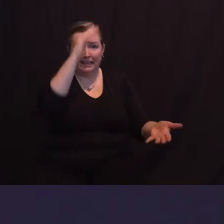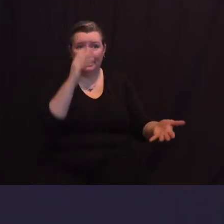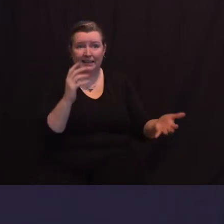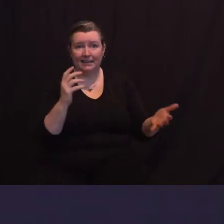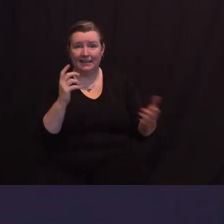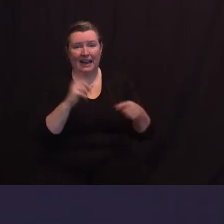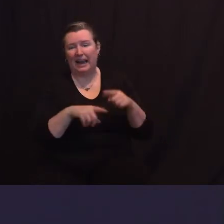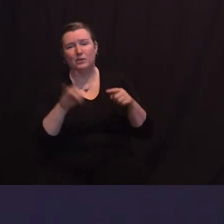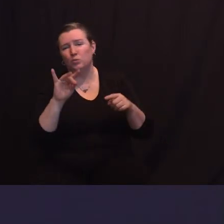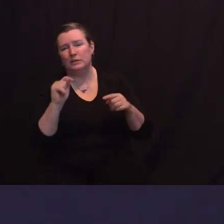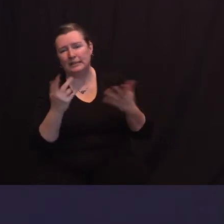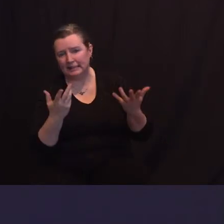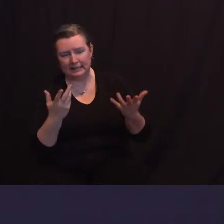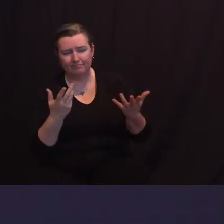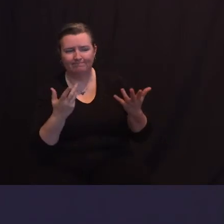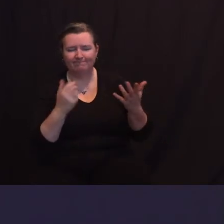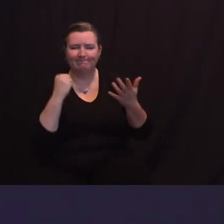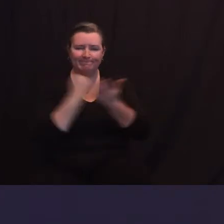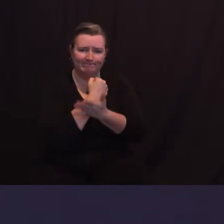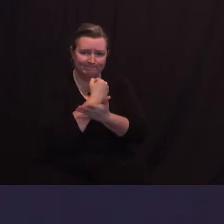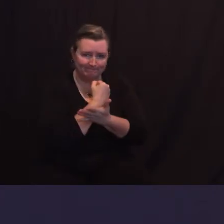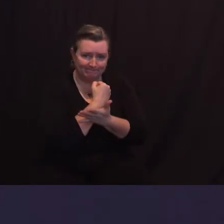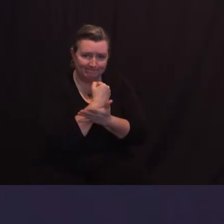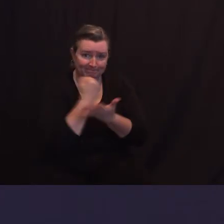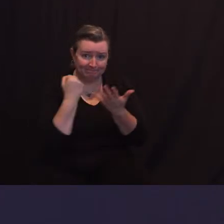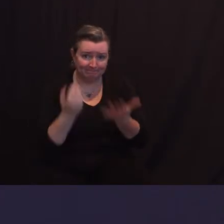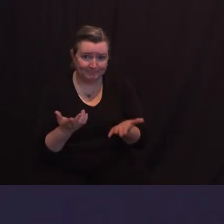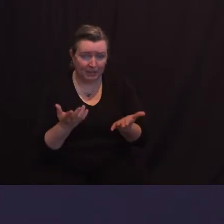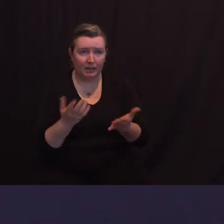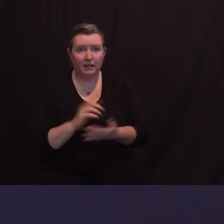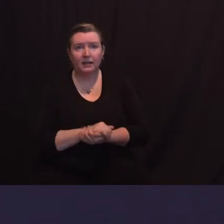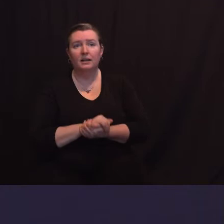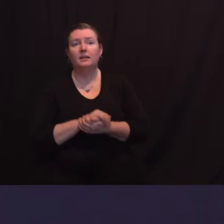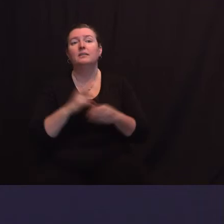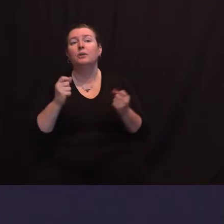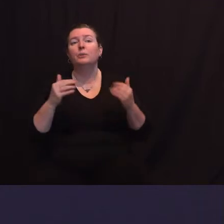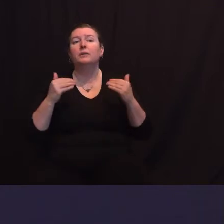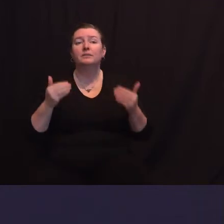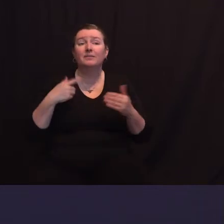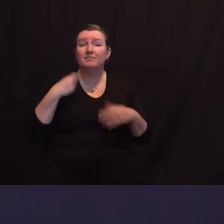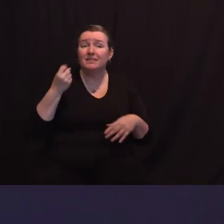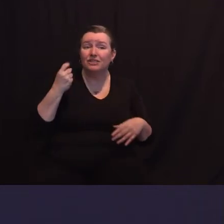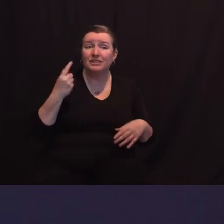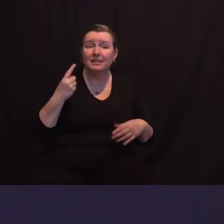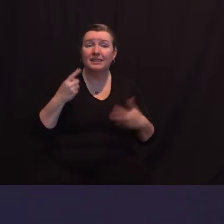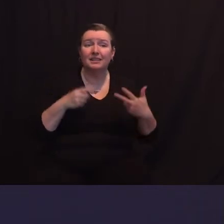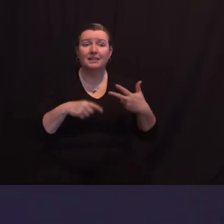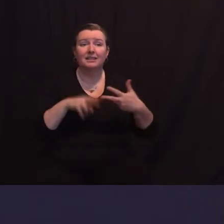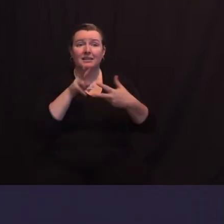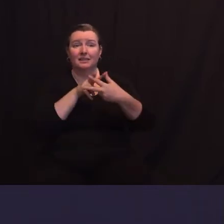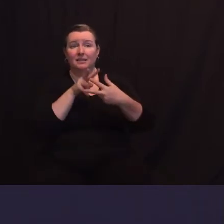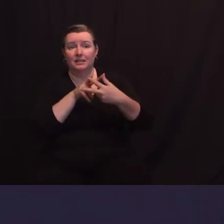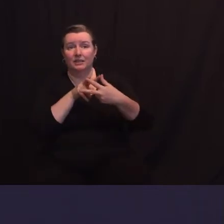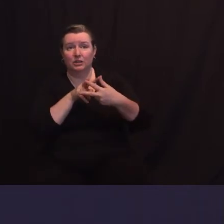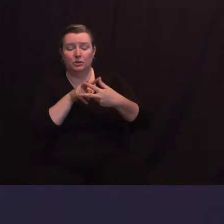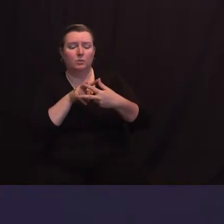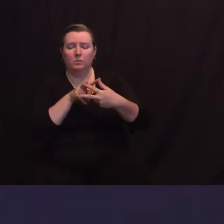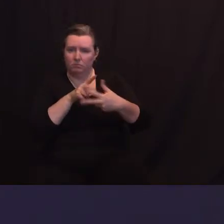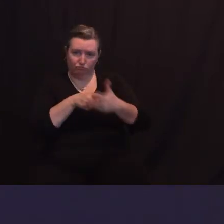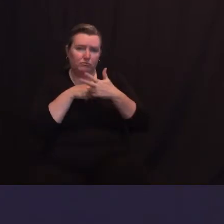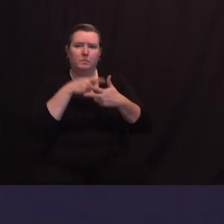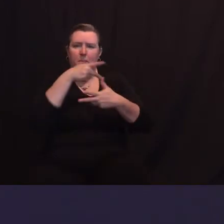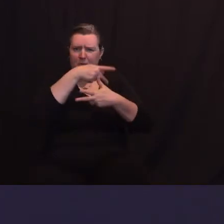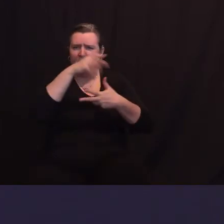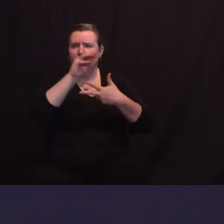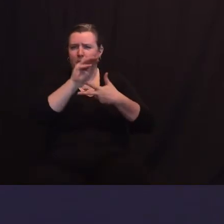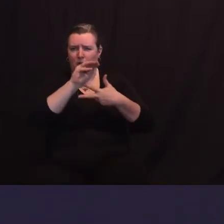out. To the best of my knowledge, we're still doing ultra cold chain with Pfizer at all of our locations, but Judy should come in on that. And then the question of when you